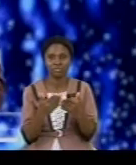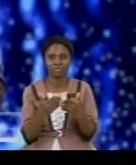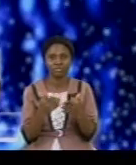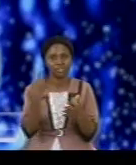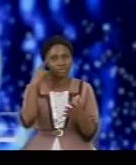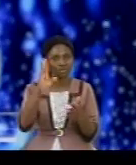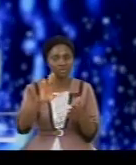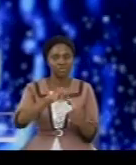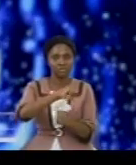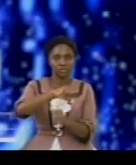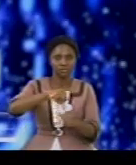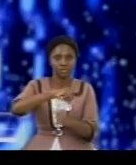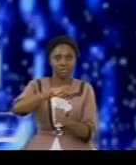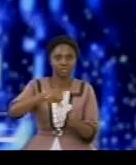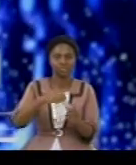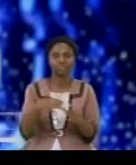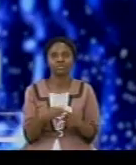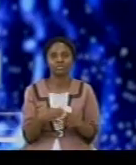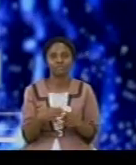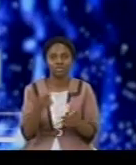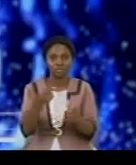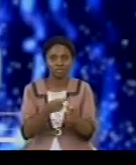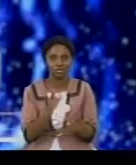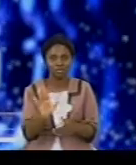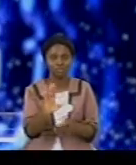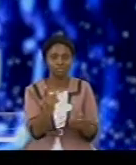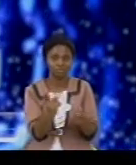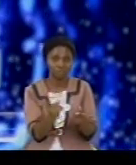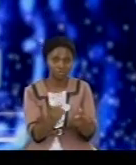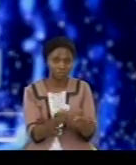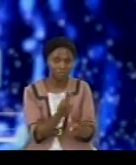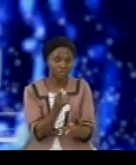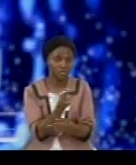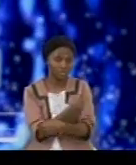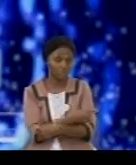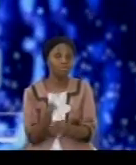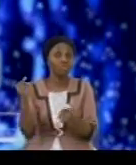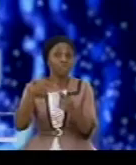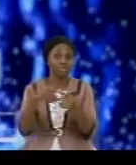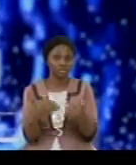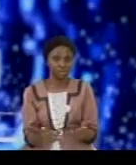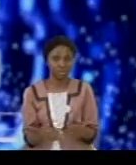now. He refers to them as people that were